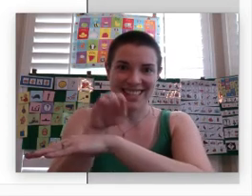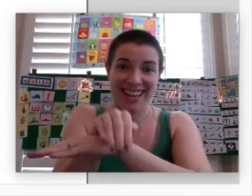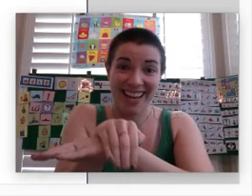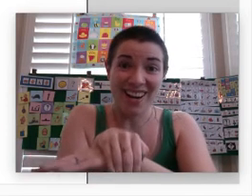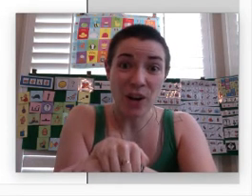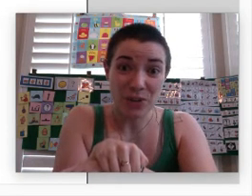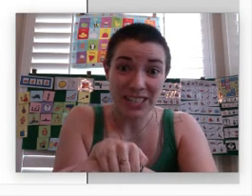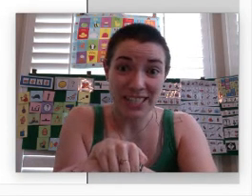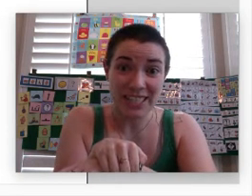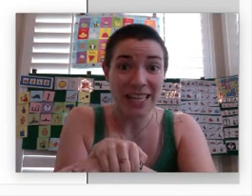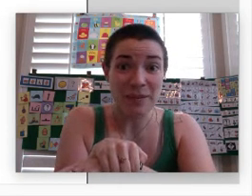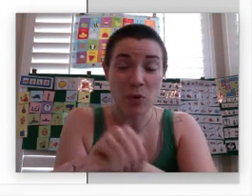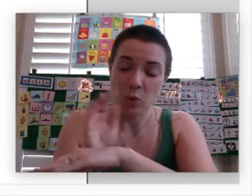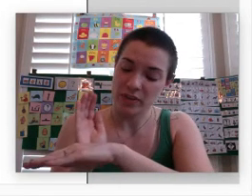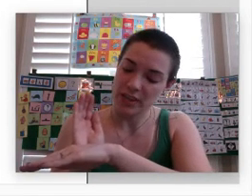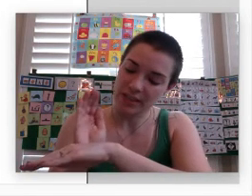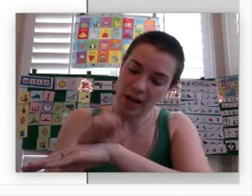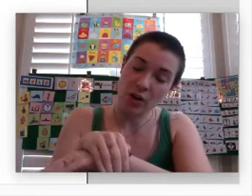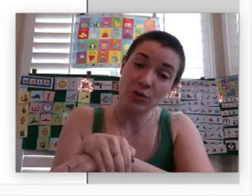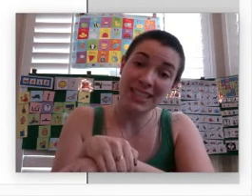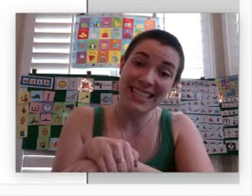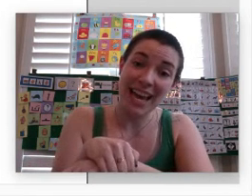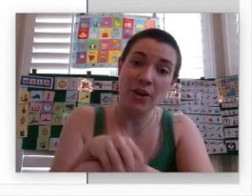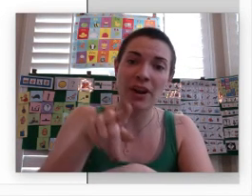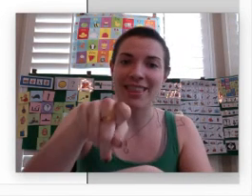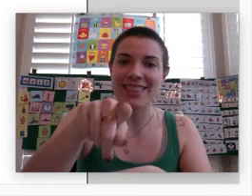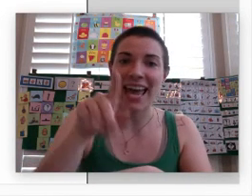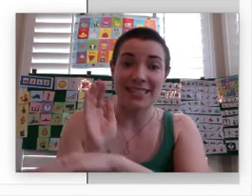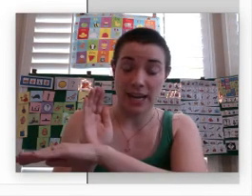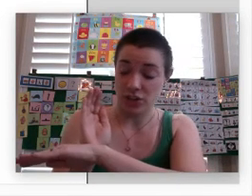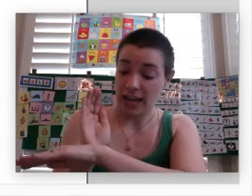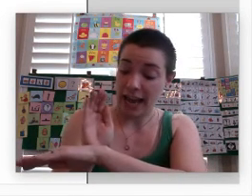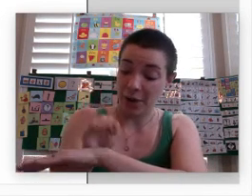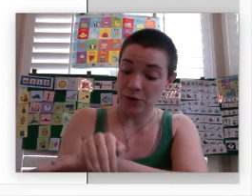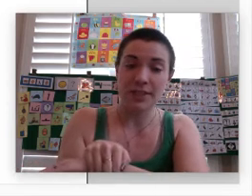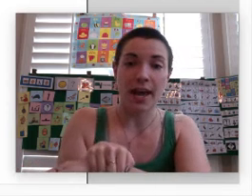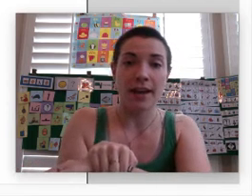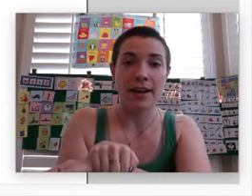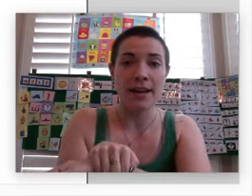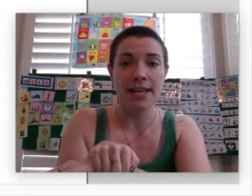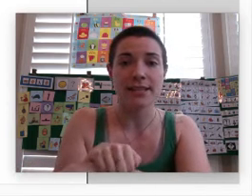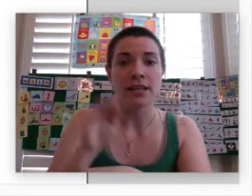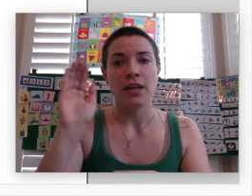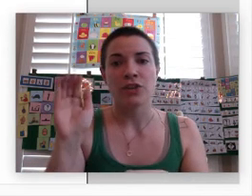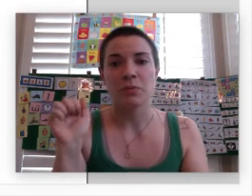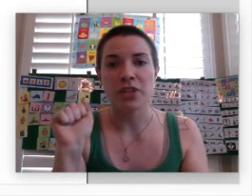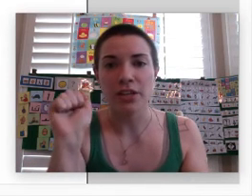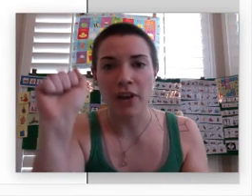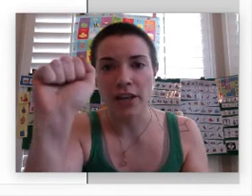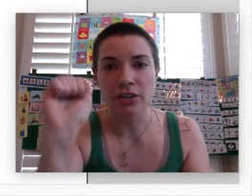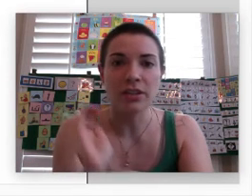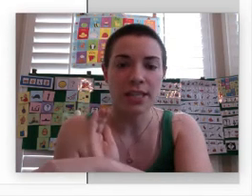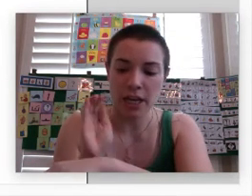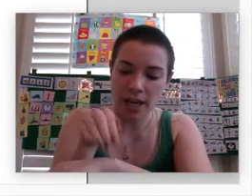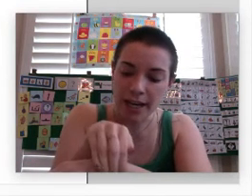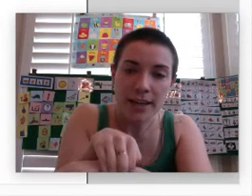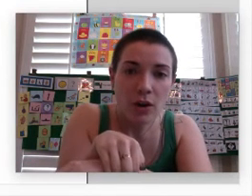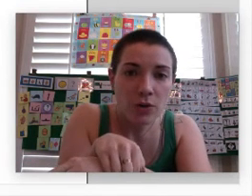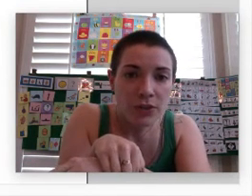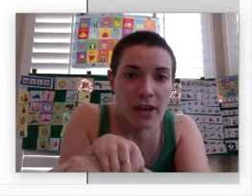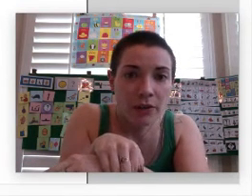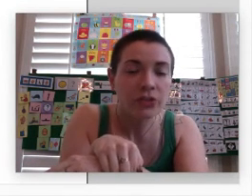the sun goes to sleep, when the sun goes down, and that is actually how you sign night. Just pretend you've got your little son